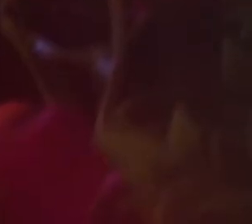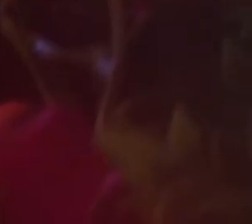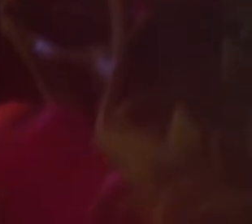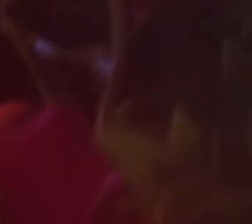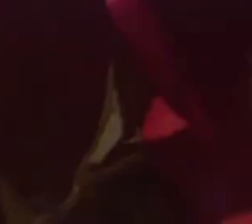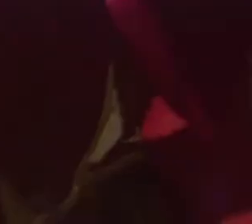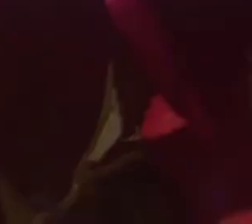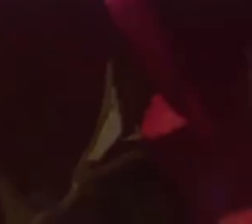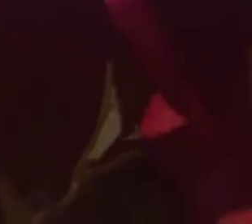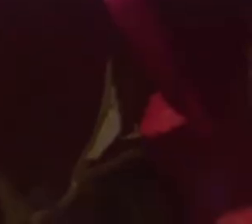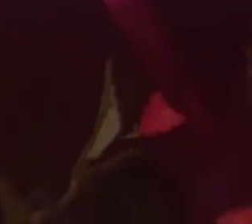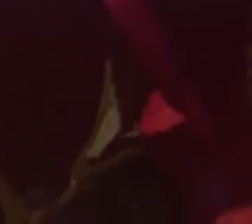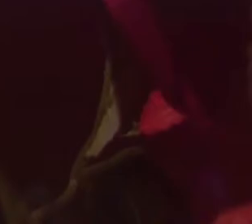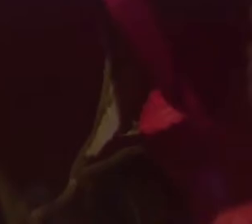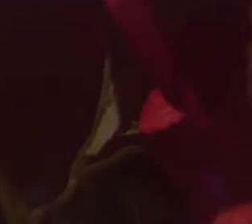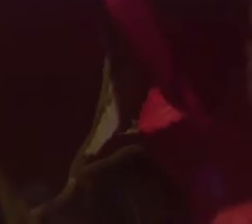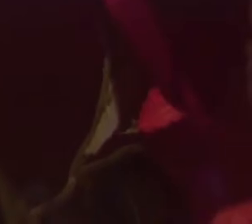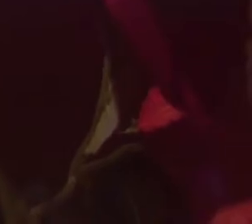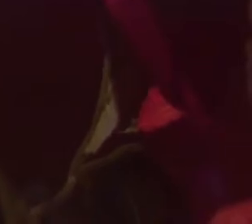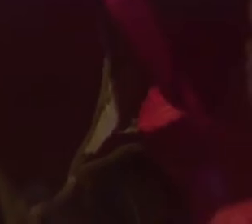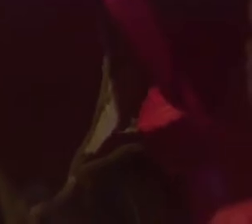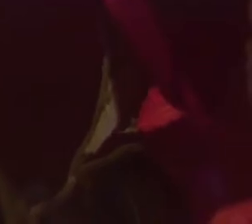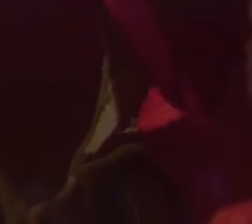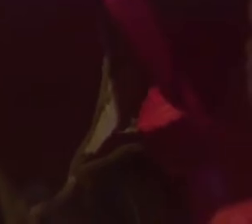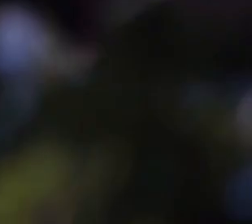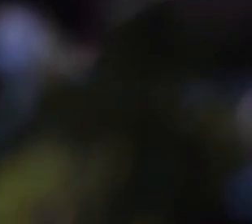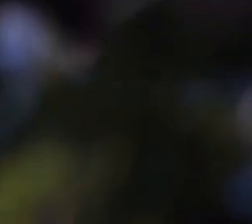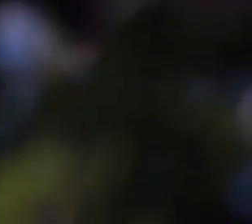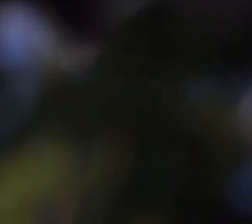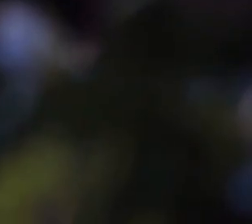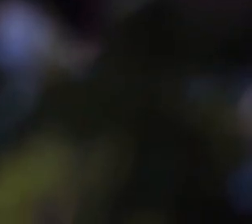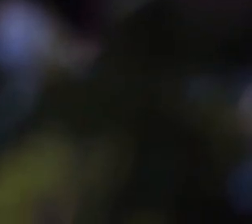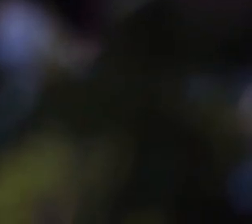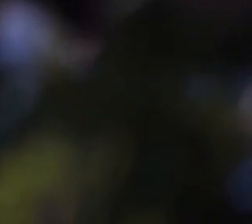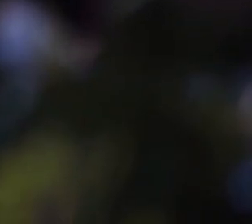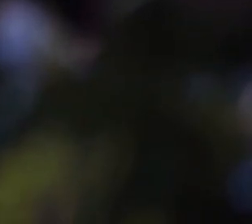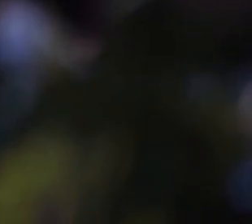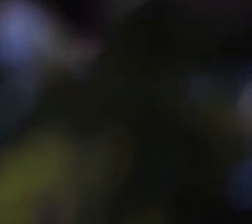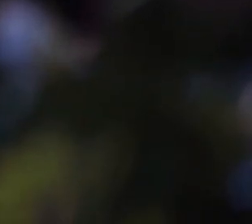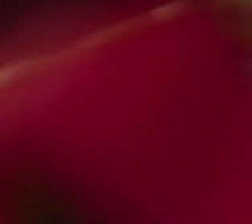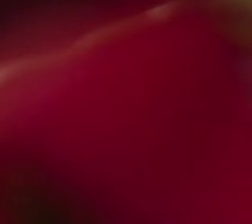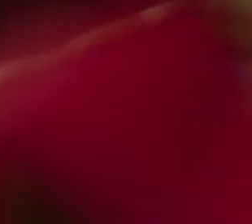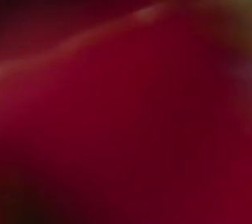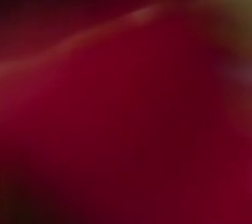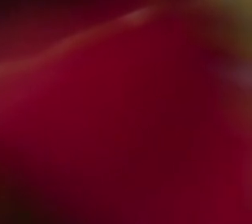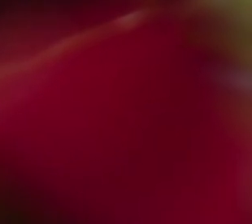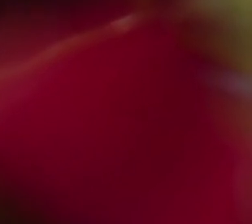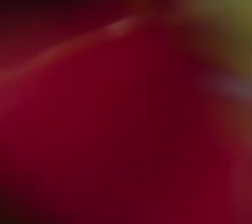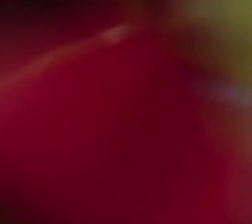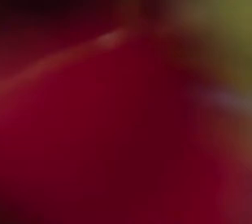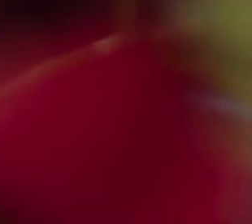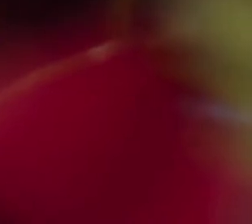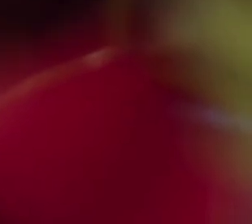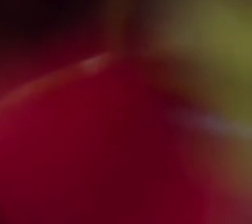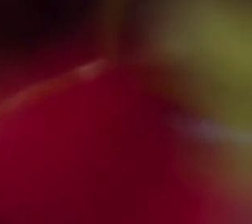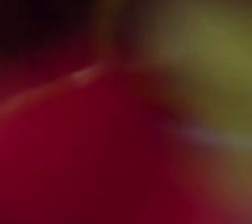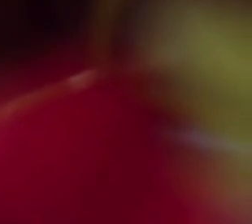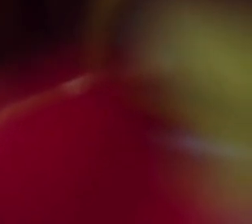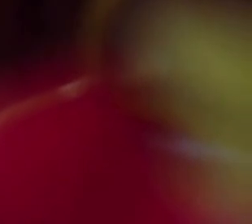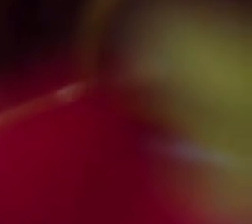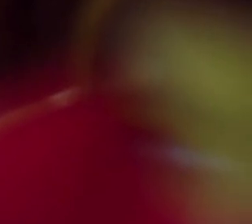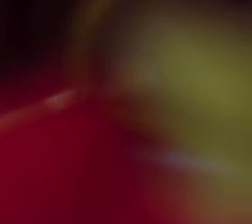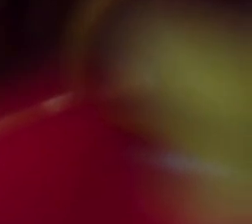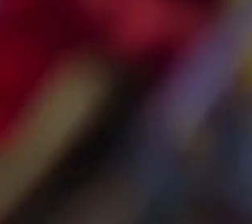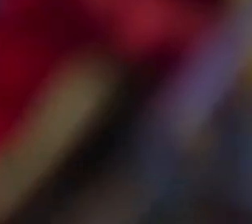where, under the rain, I first kissed him, my aunt's apartment, full of crystals and